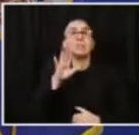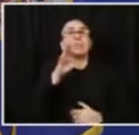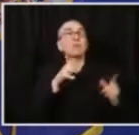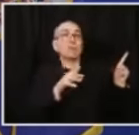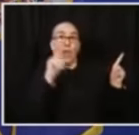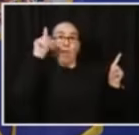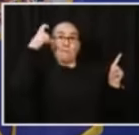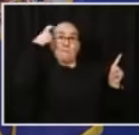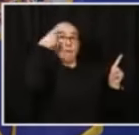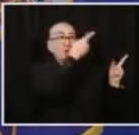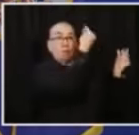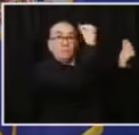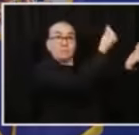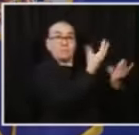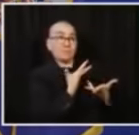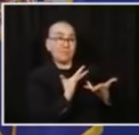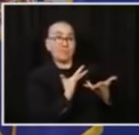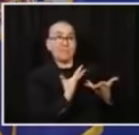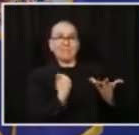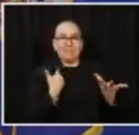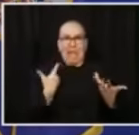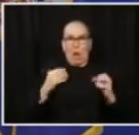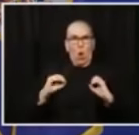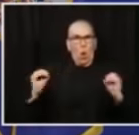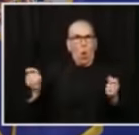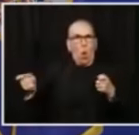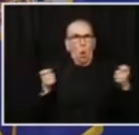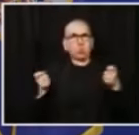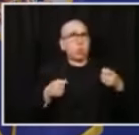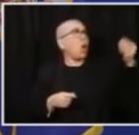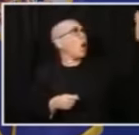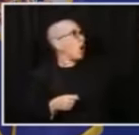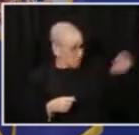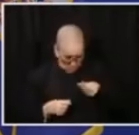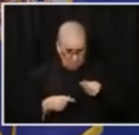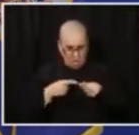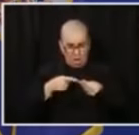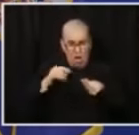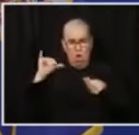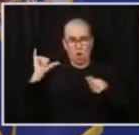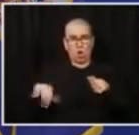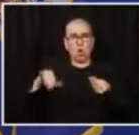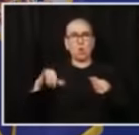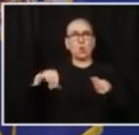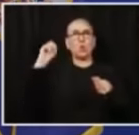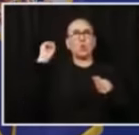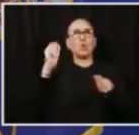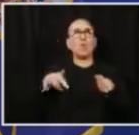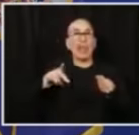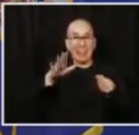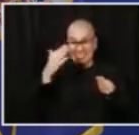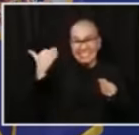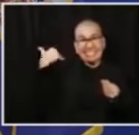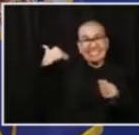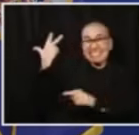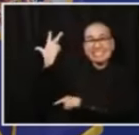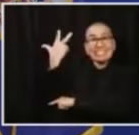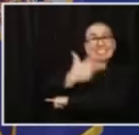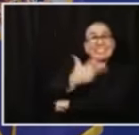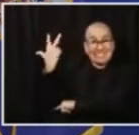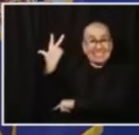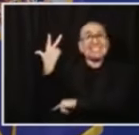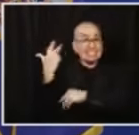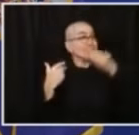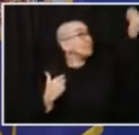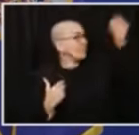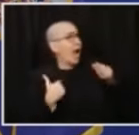the governor has said. We've already, just within the last few days, had multiple updates in